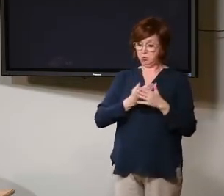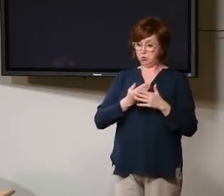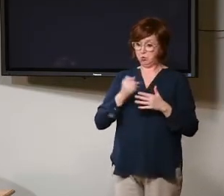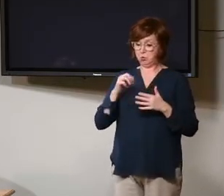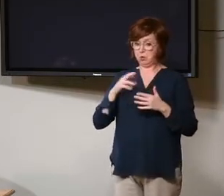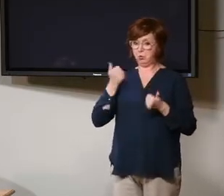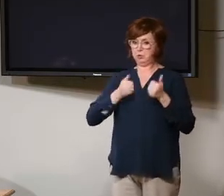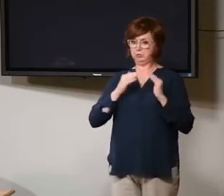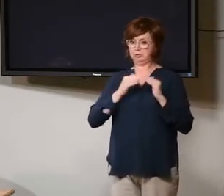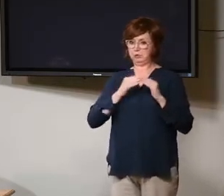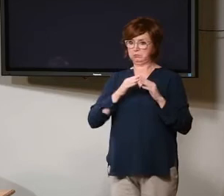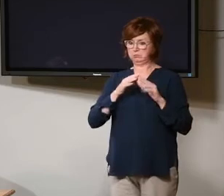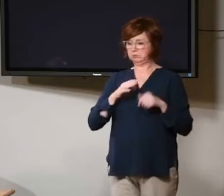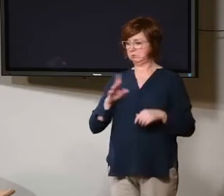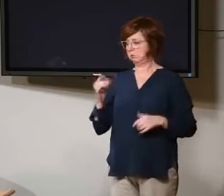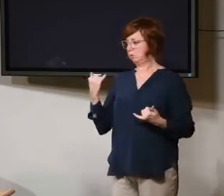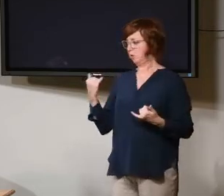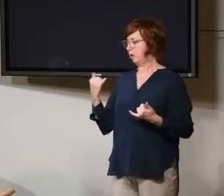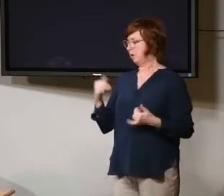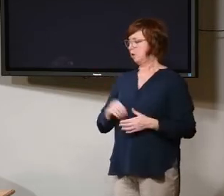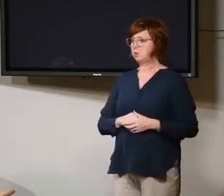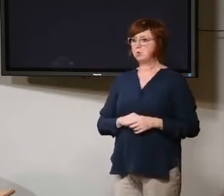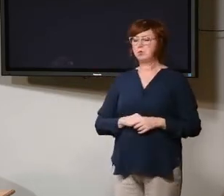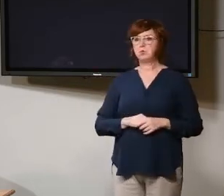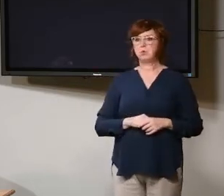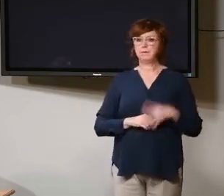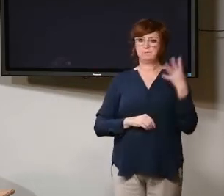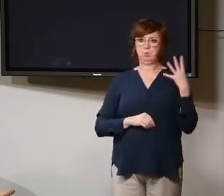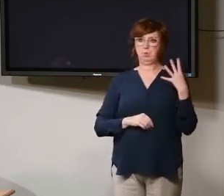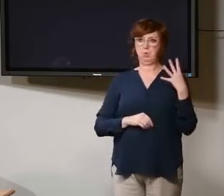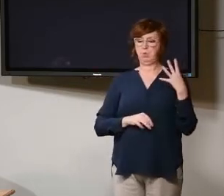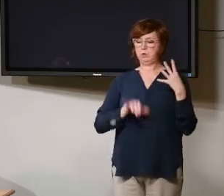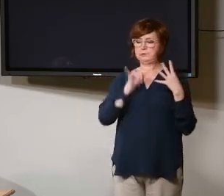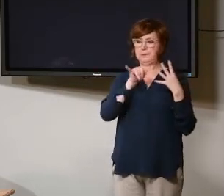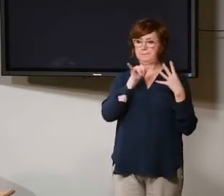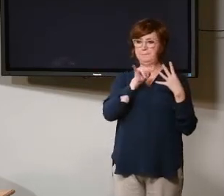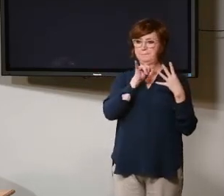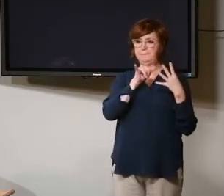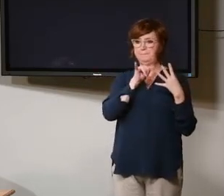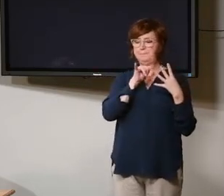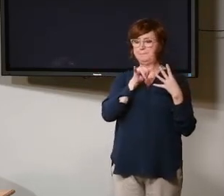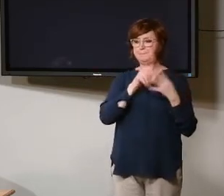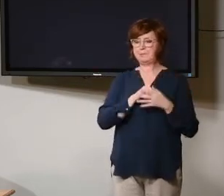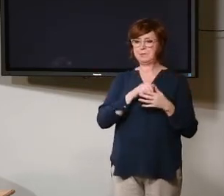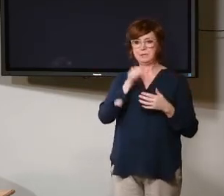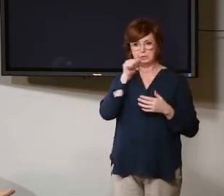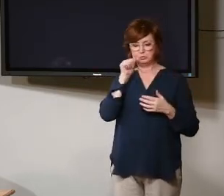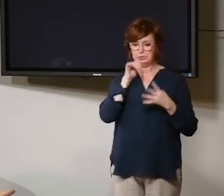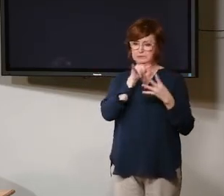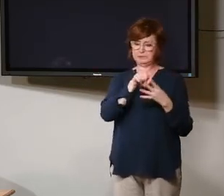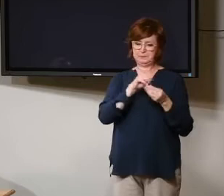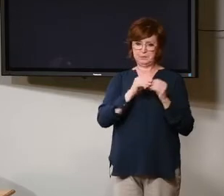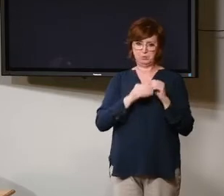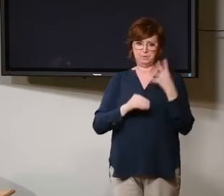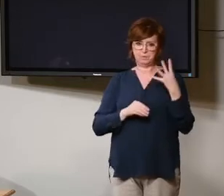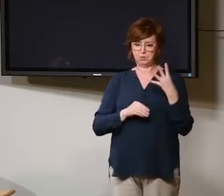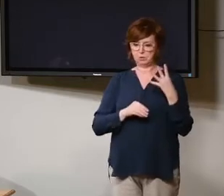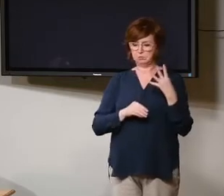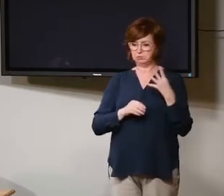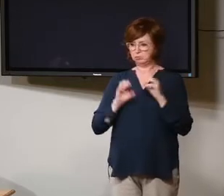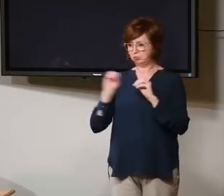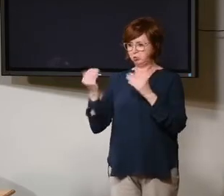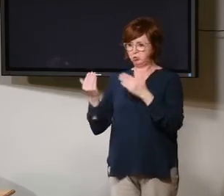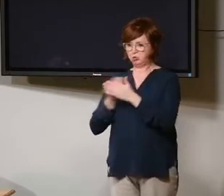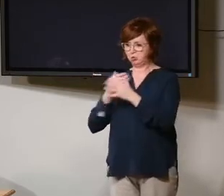So at this point, we only have the 4 community transmissions I reported yesterday. We have to